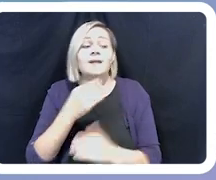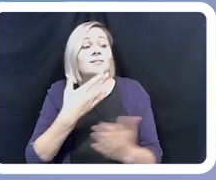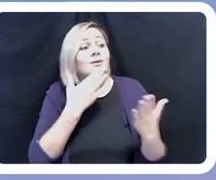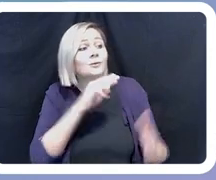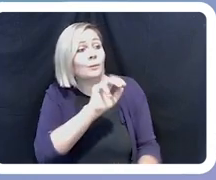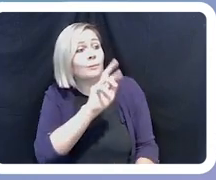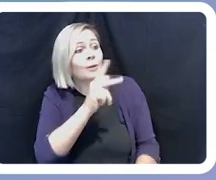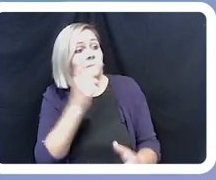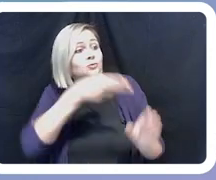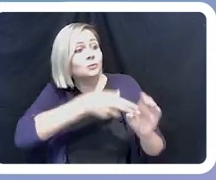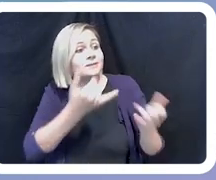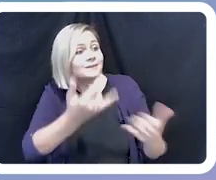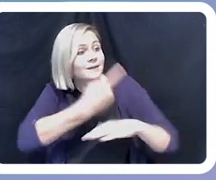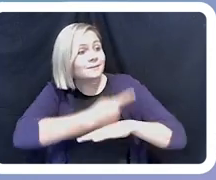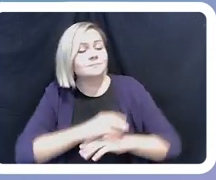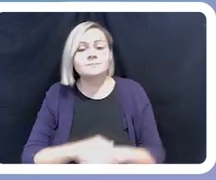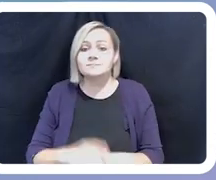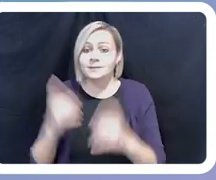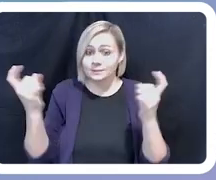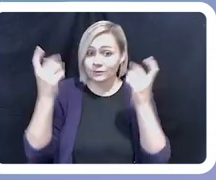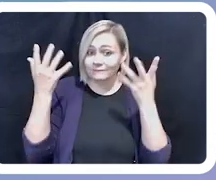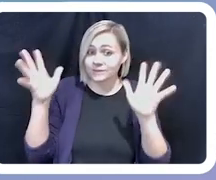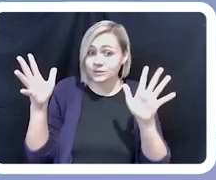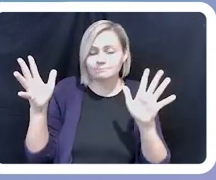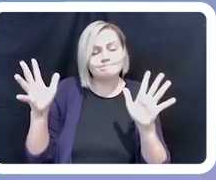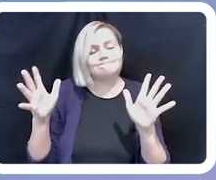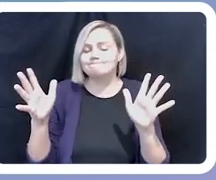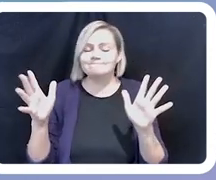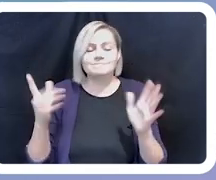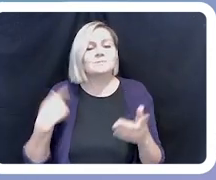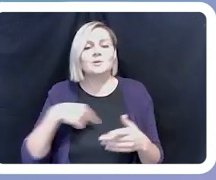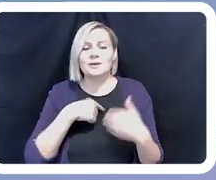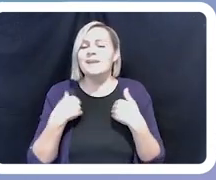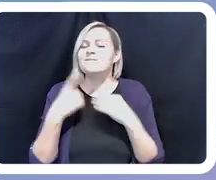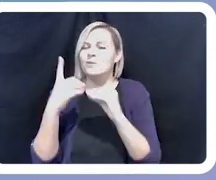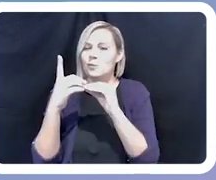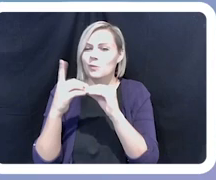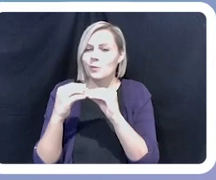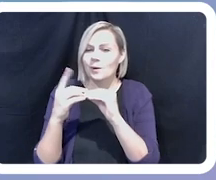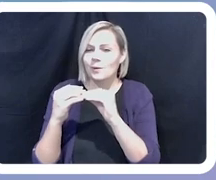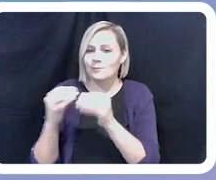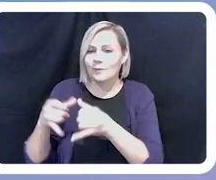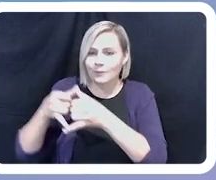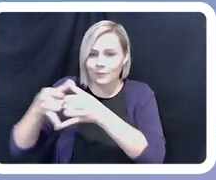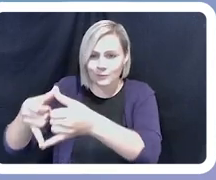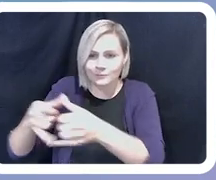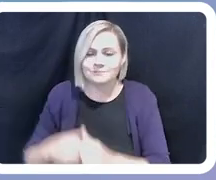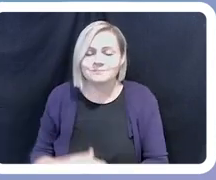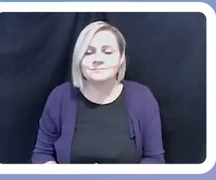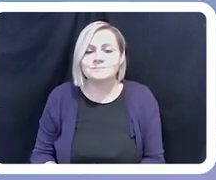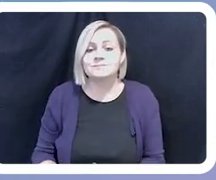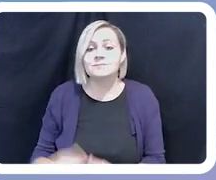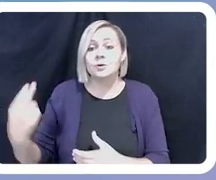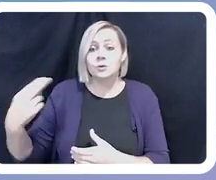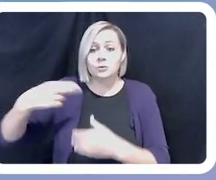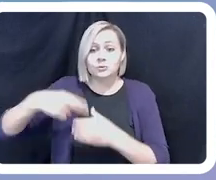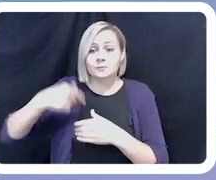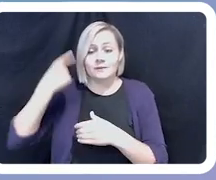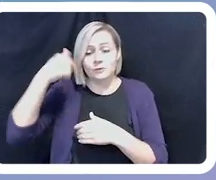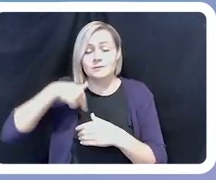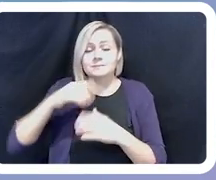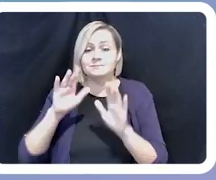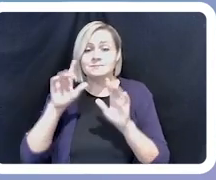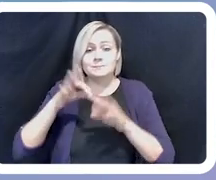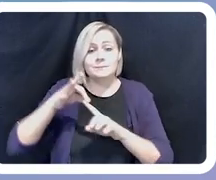being here with us today. But our celebrating doesn't end there. We have one more award to share with everyone. Join me for this